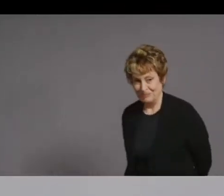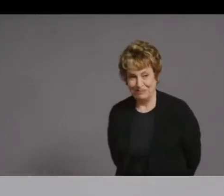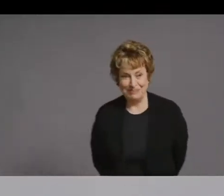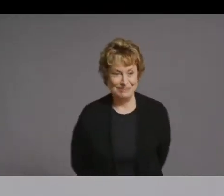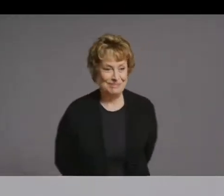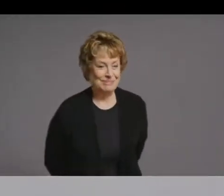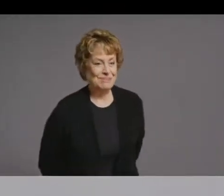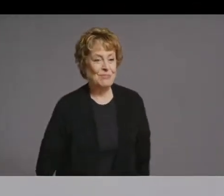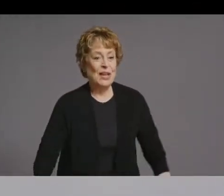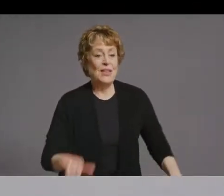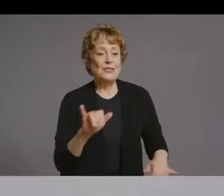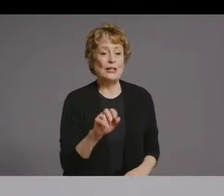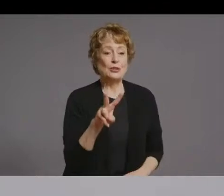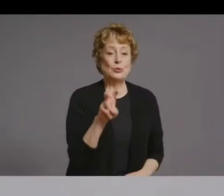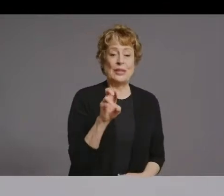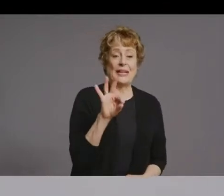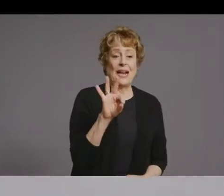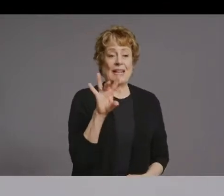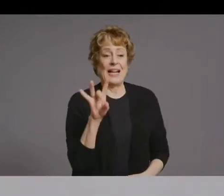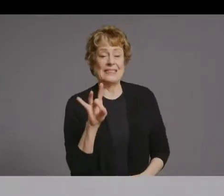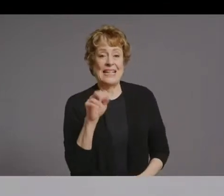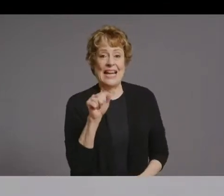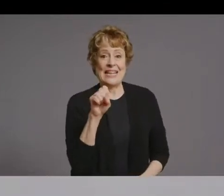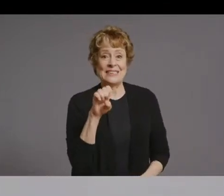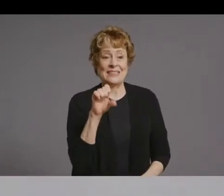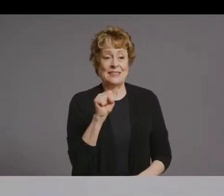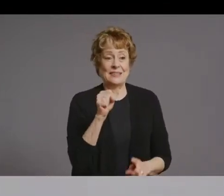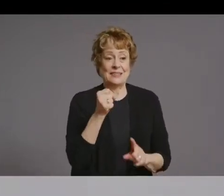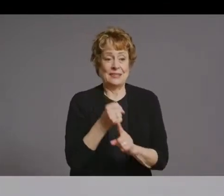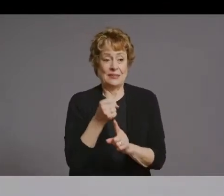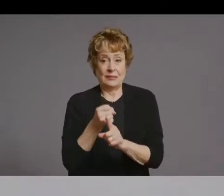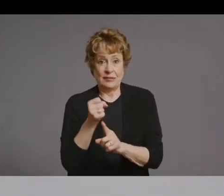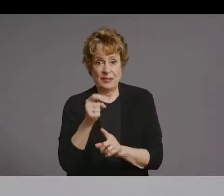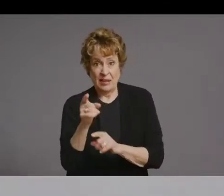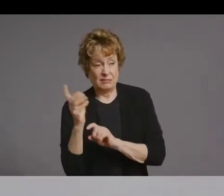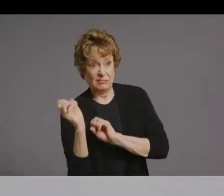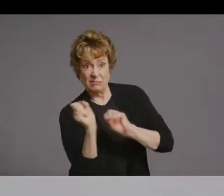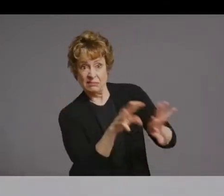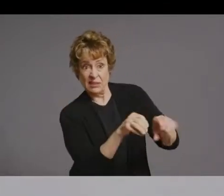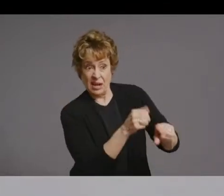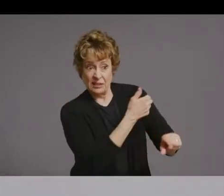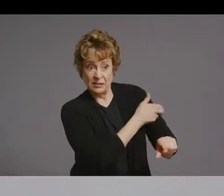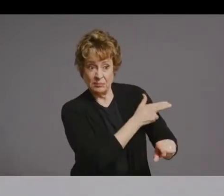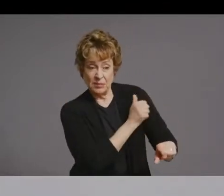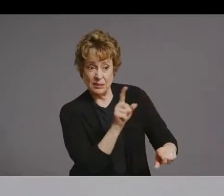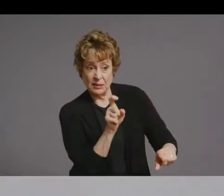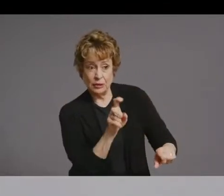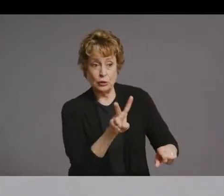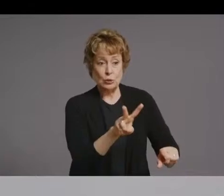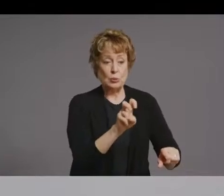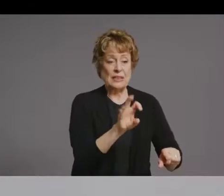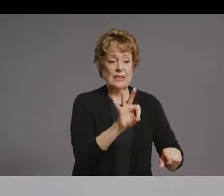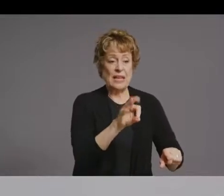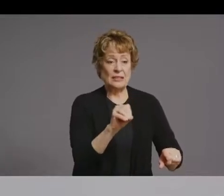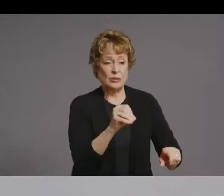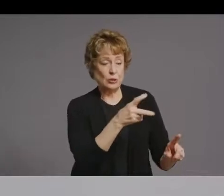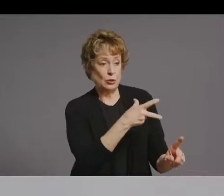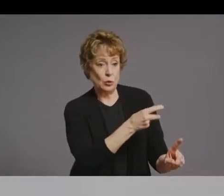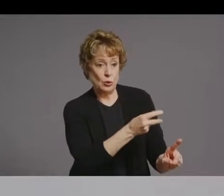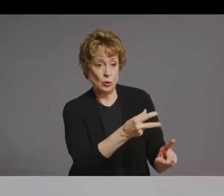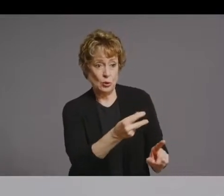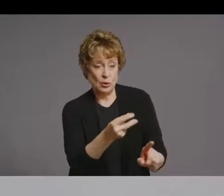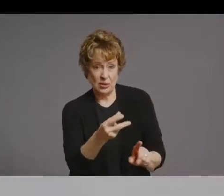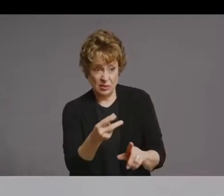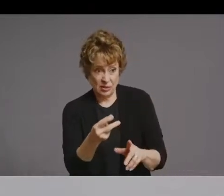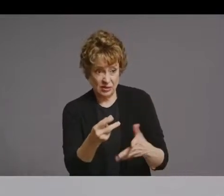or even died? And has that number increased? These are the 298 people that took the shot and caught COVID again. Yeah, you know, I'd have